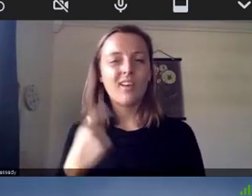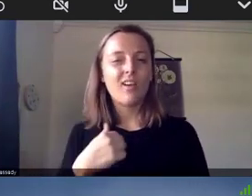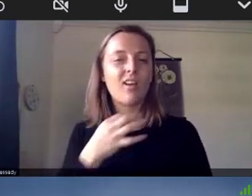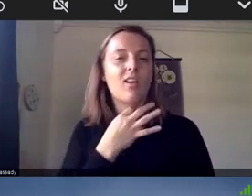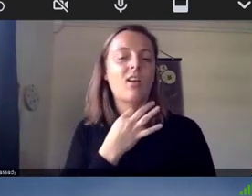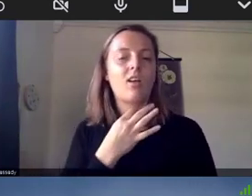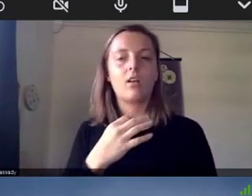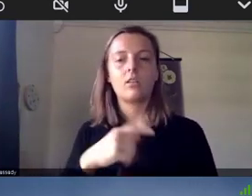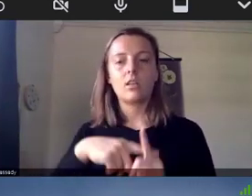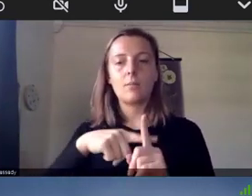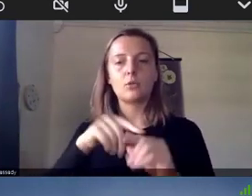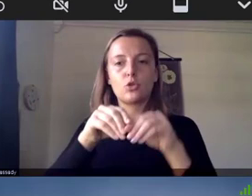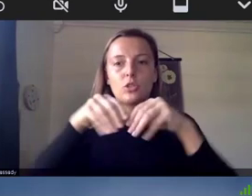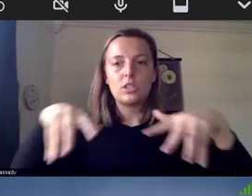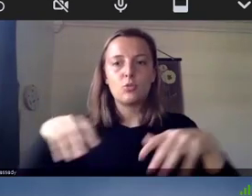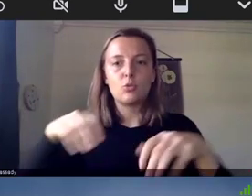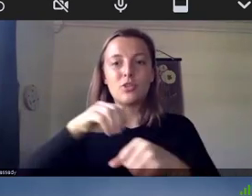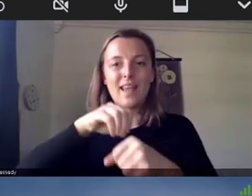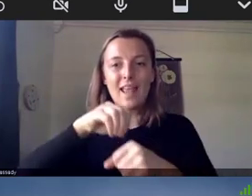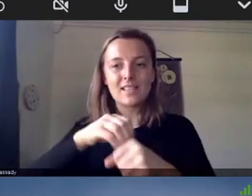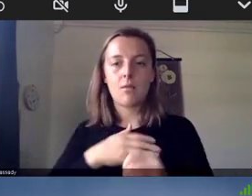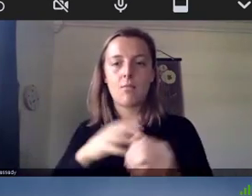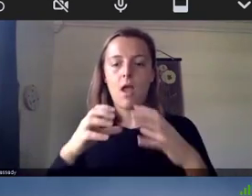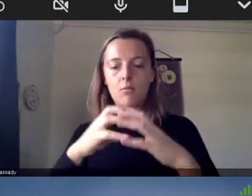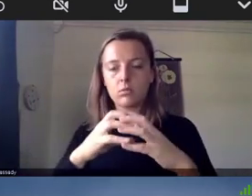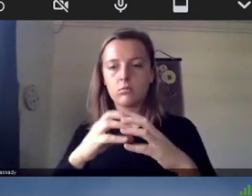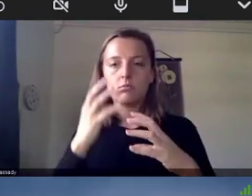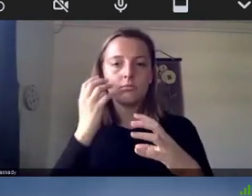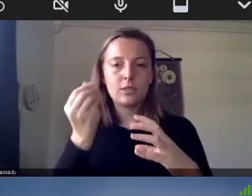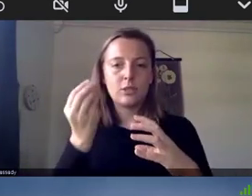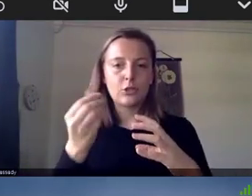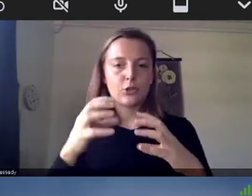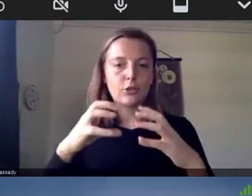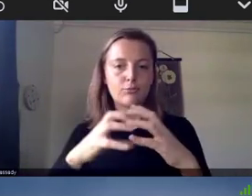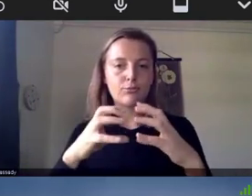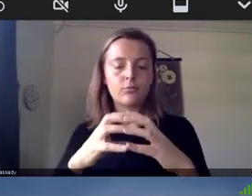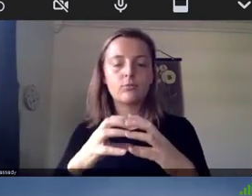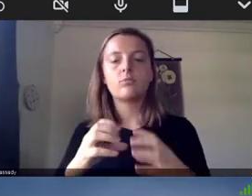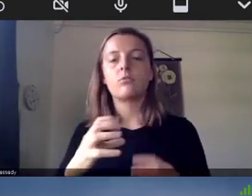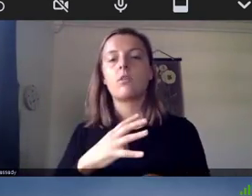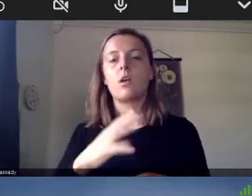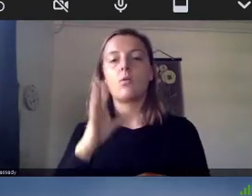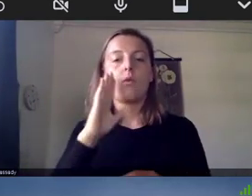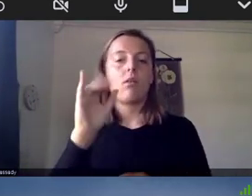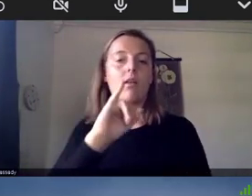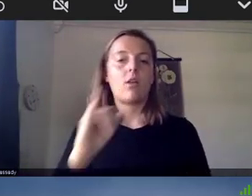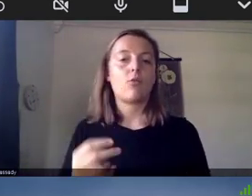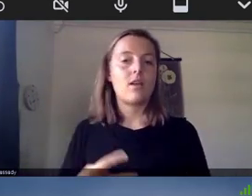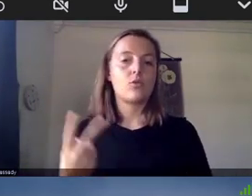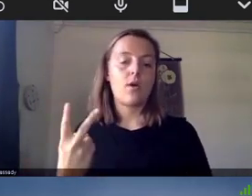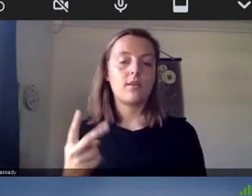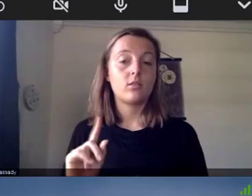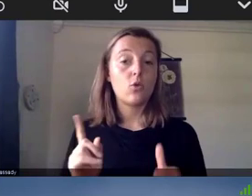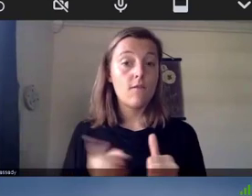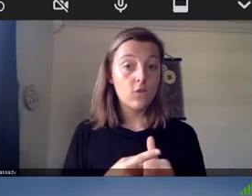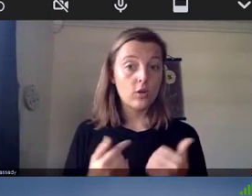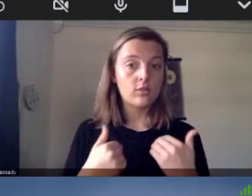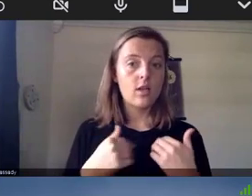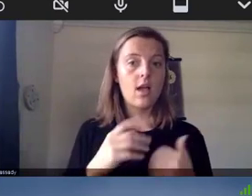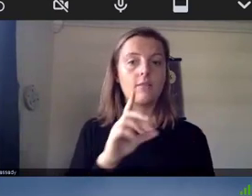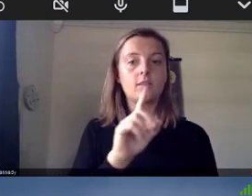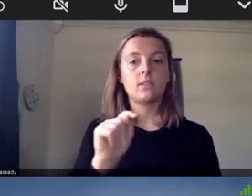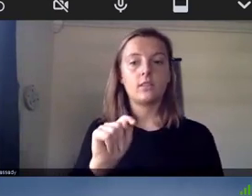integrate this twice. So the first time I get the dT by dx, the first derivative of temperature, is equal to some